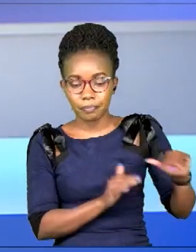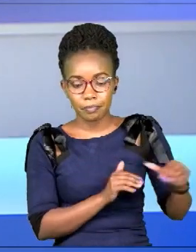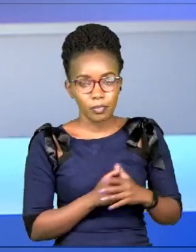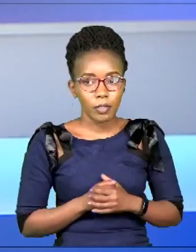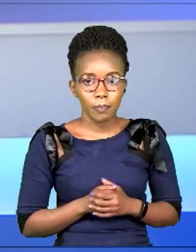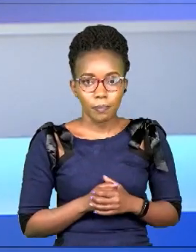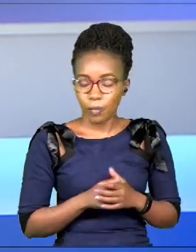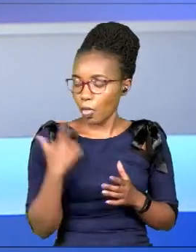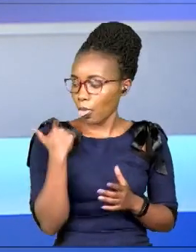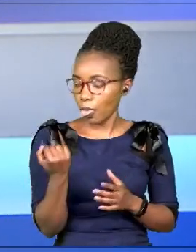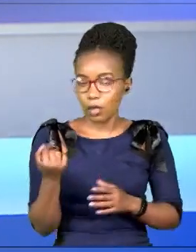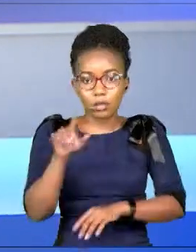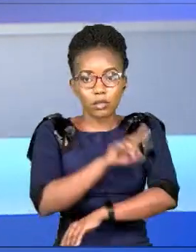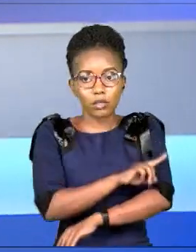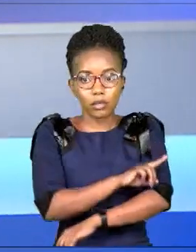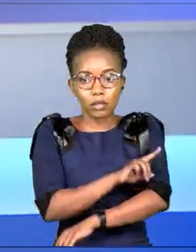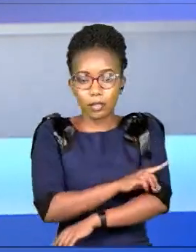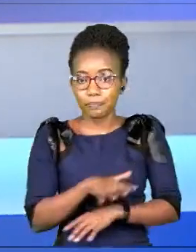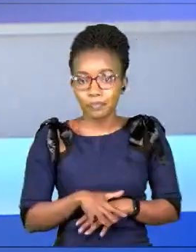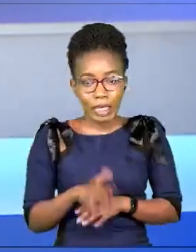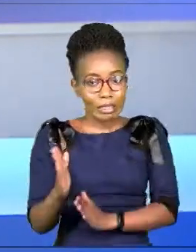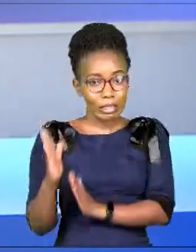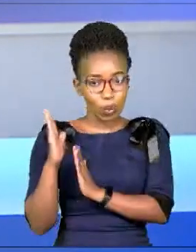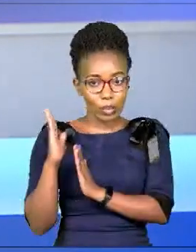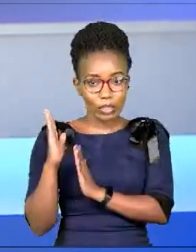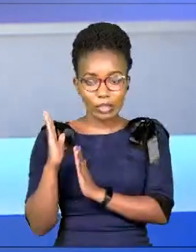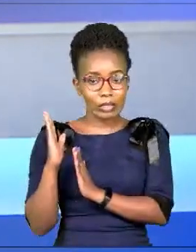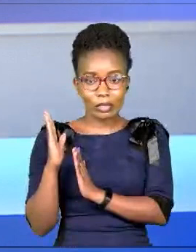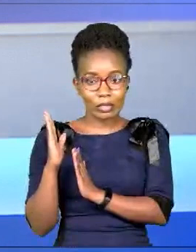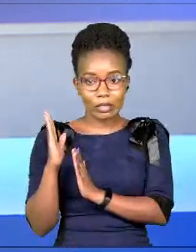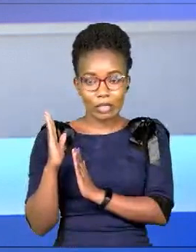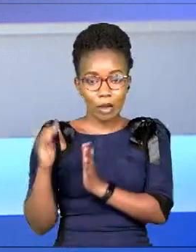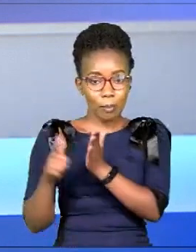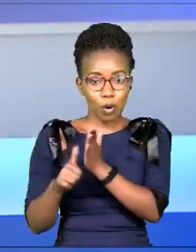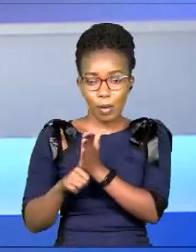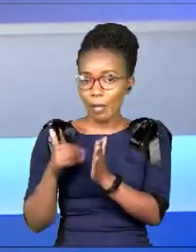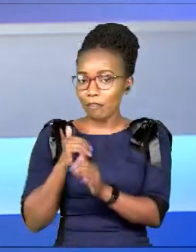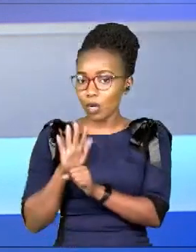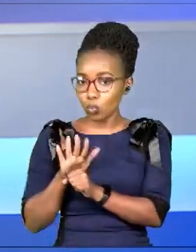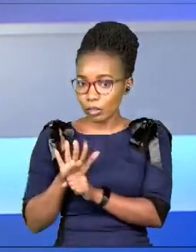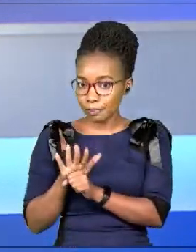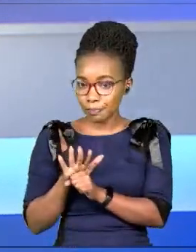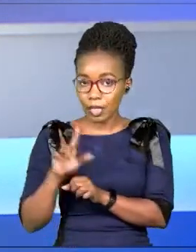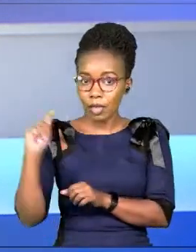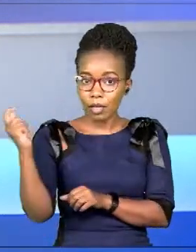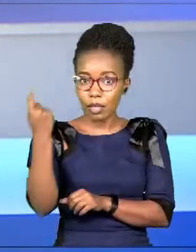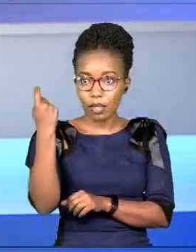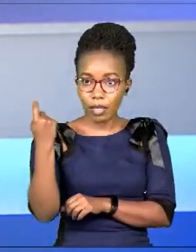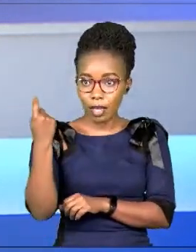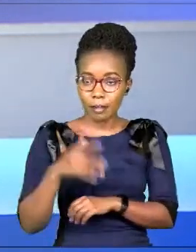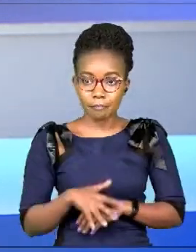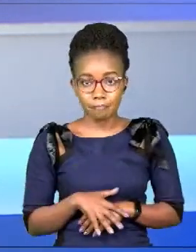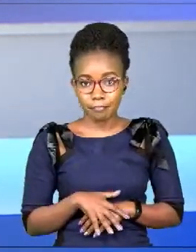Over the last few days, there has been a heightened security situation in the country and the region at large. Kenya has particularly been on